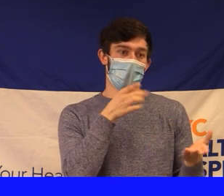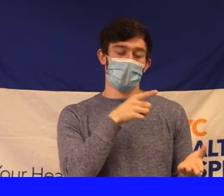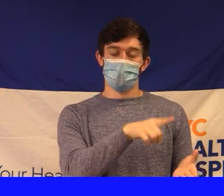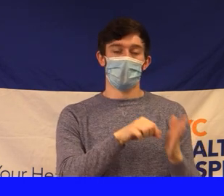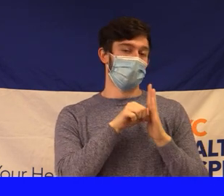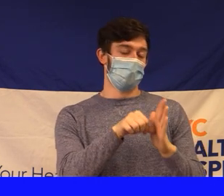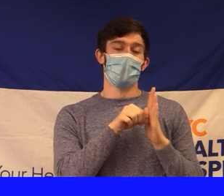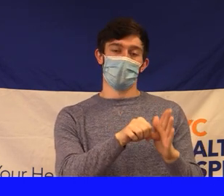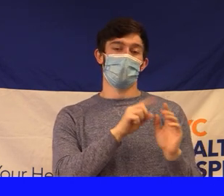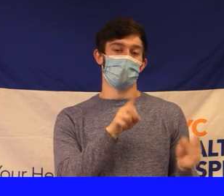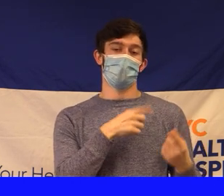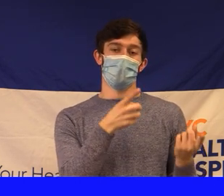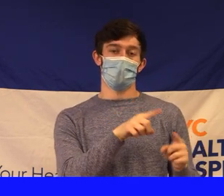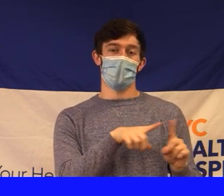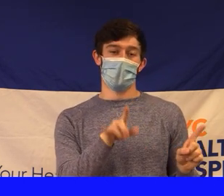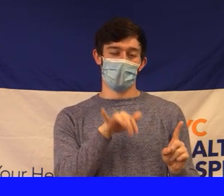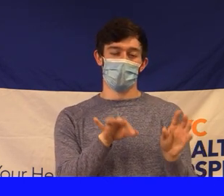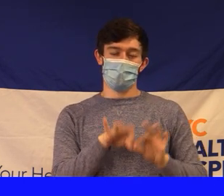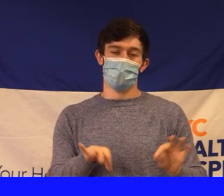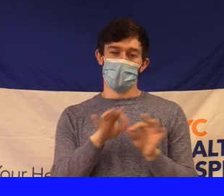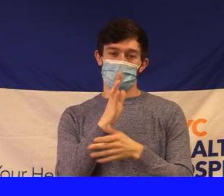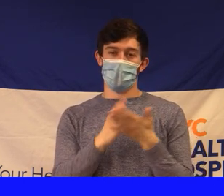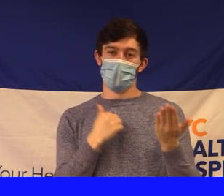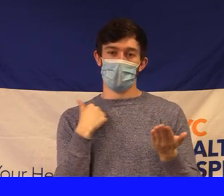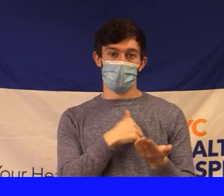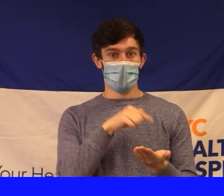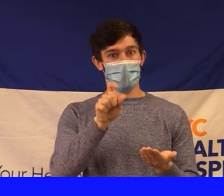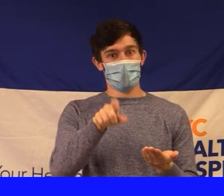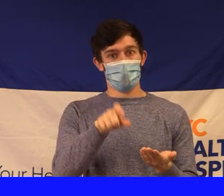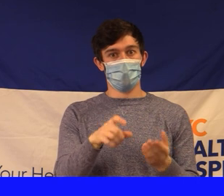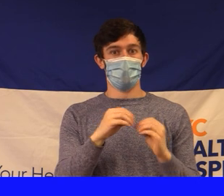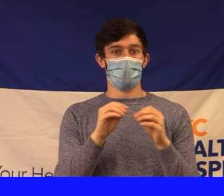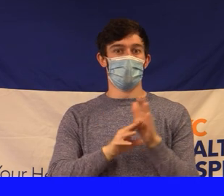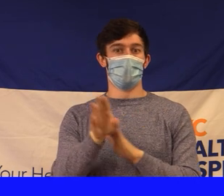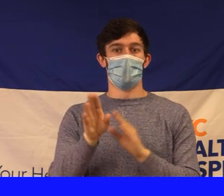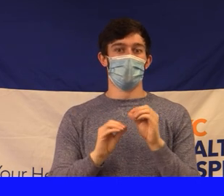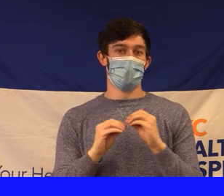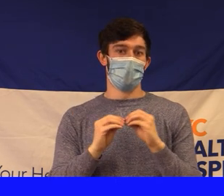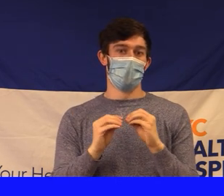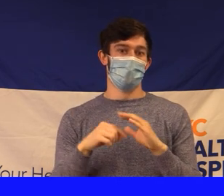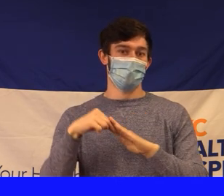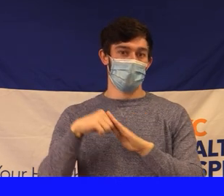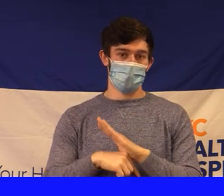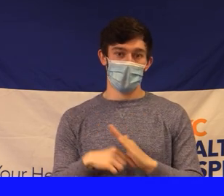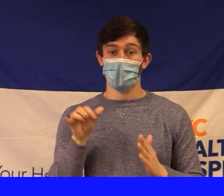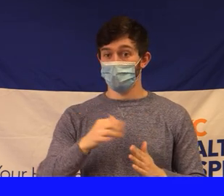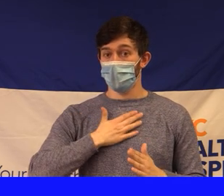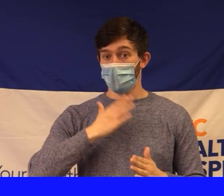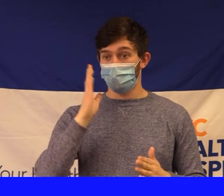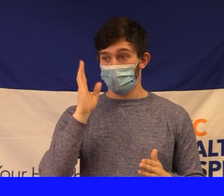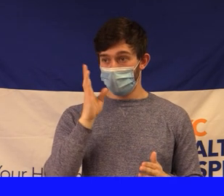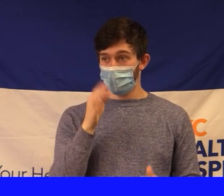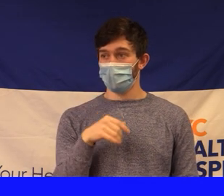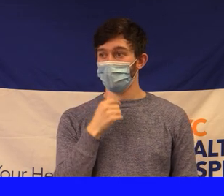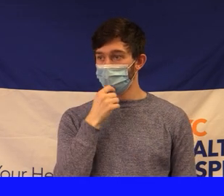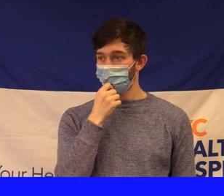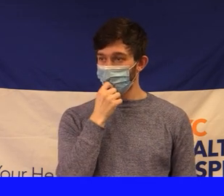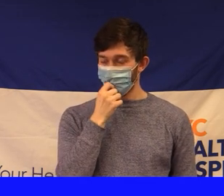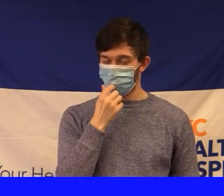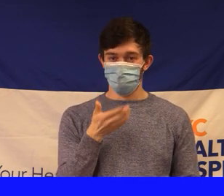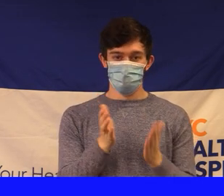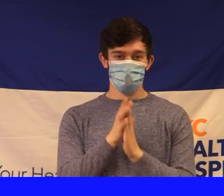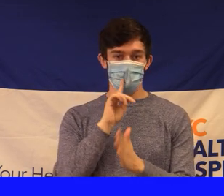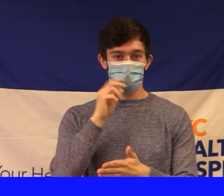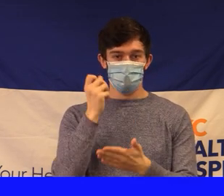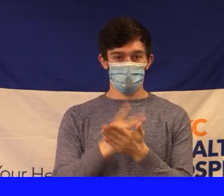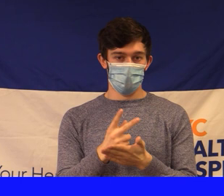positive, but this is a critical area, and I think we need them to go further. So that is my presentation. The request for